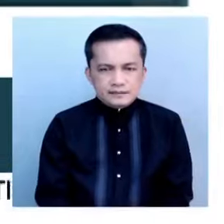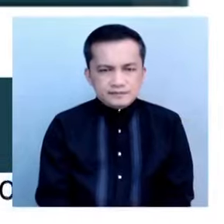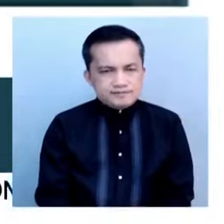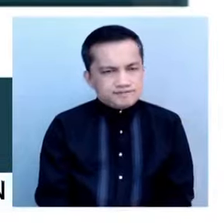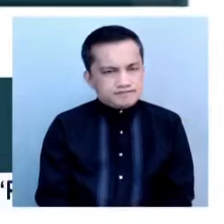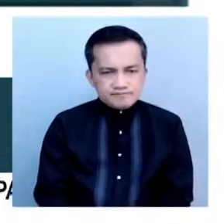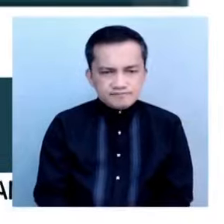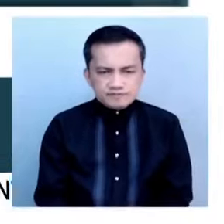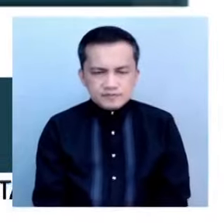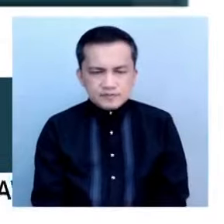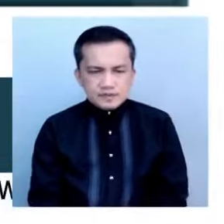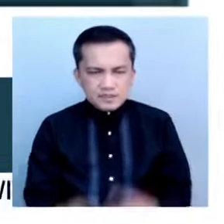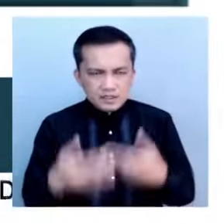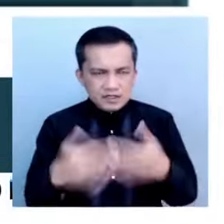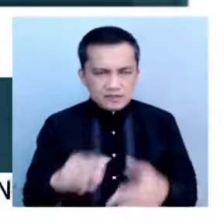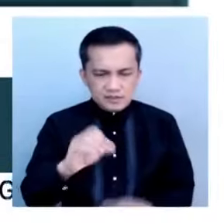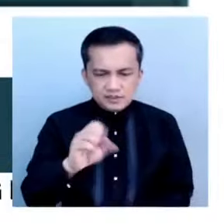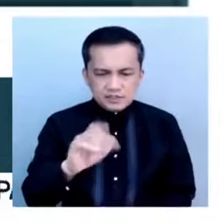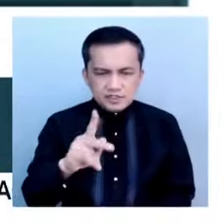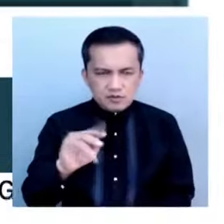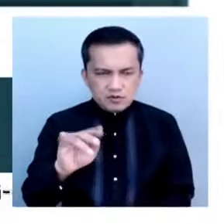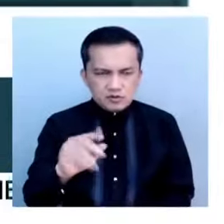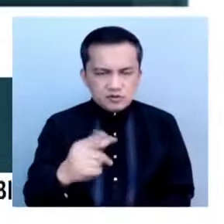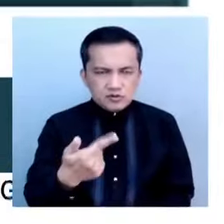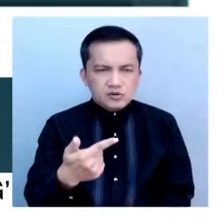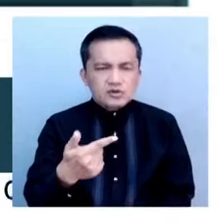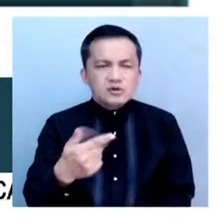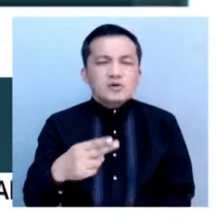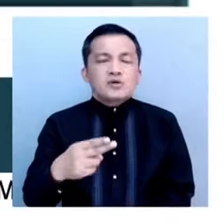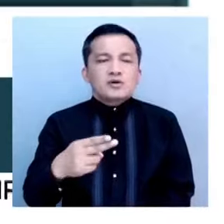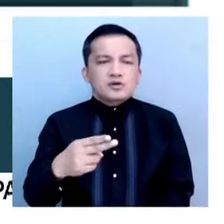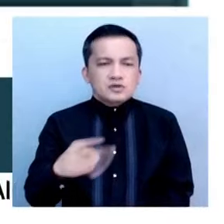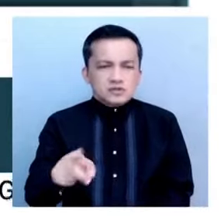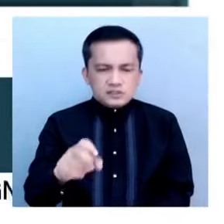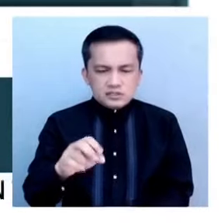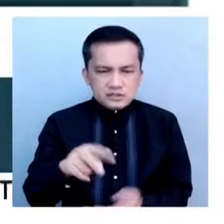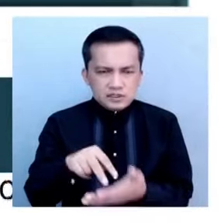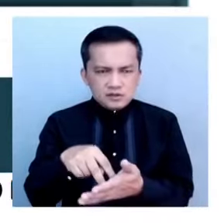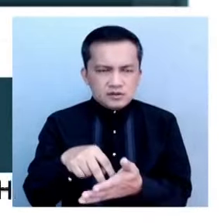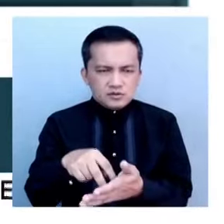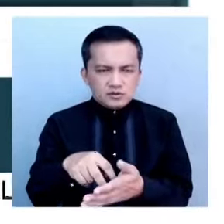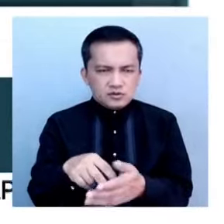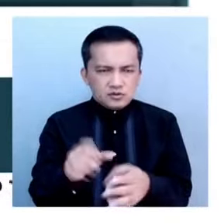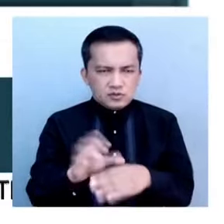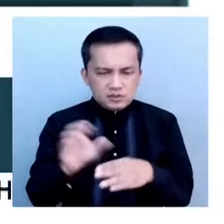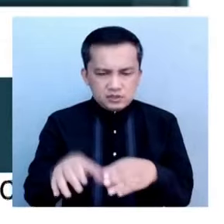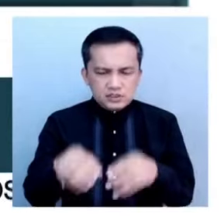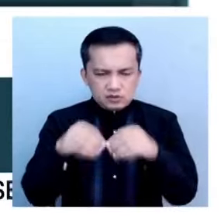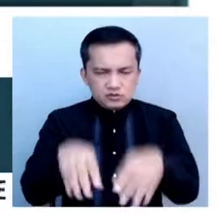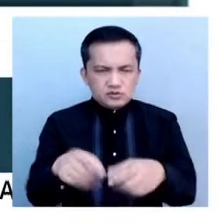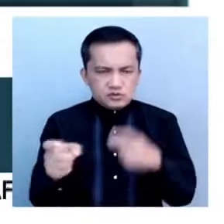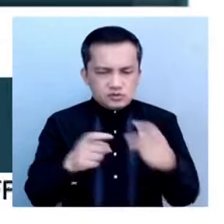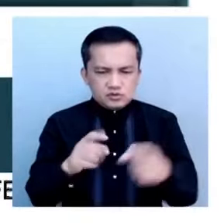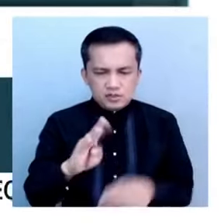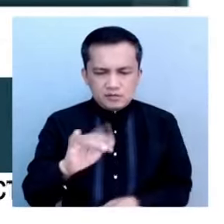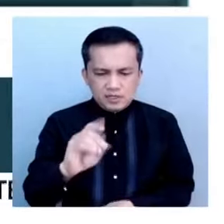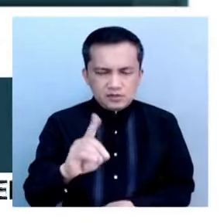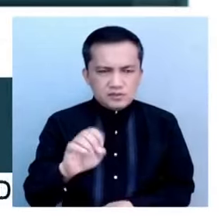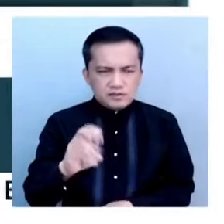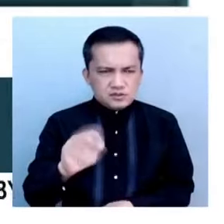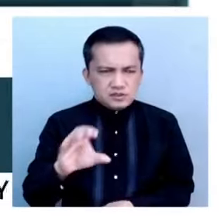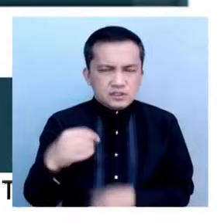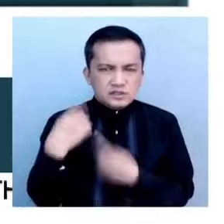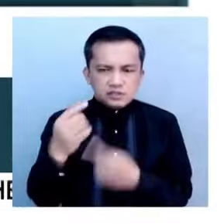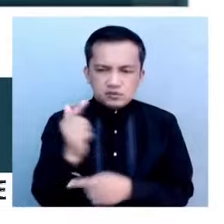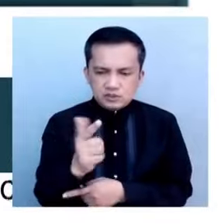Right after the Scarborough Shoal standoff, we totally lost control of Bajo de Masinloc. Since 2012 until now,